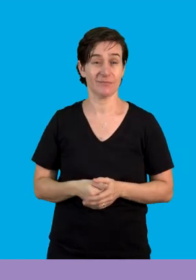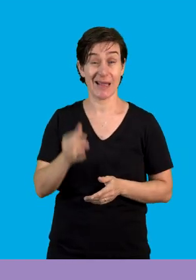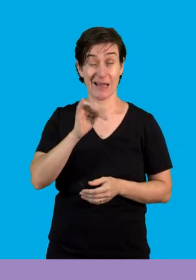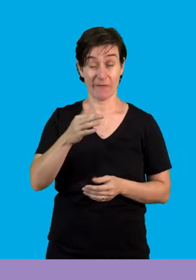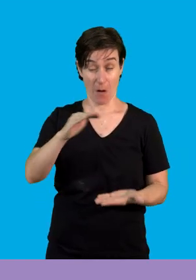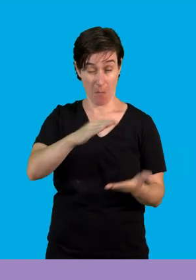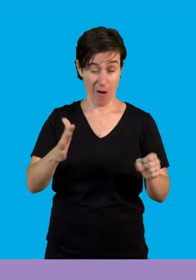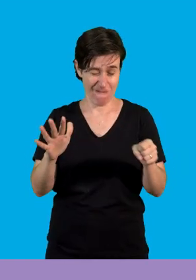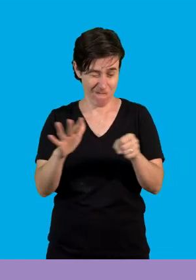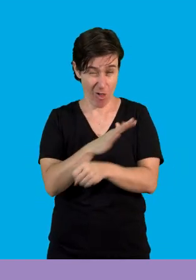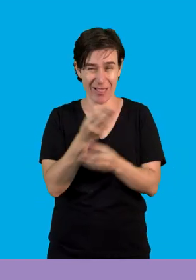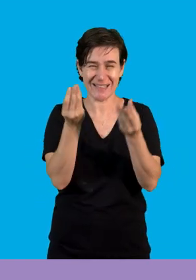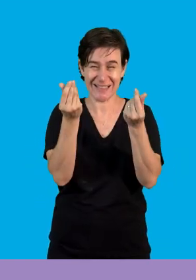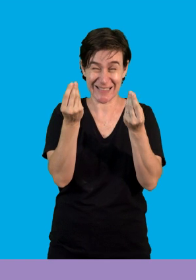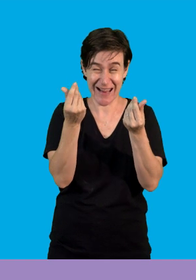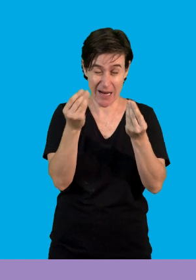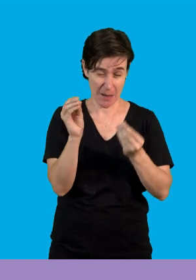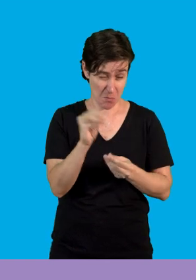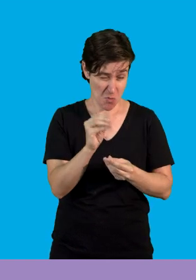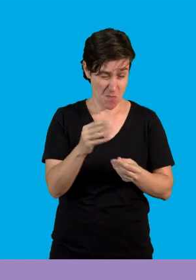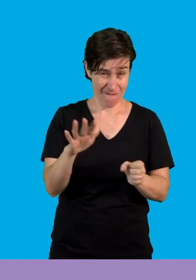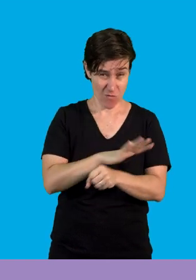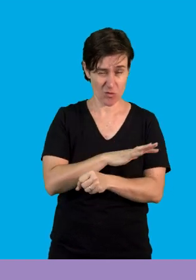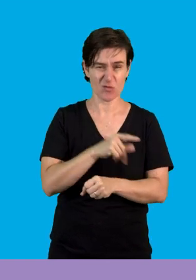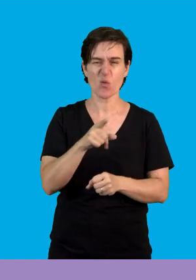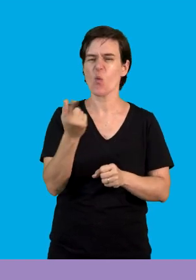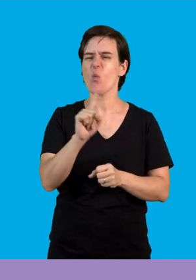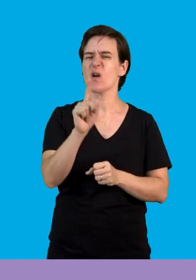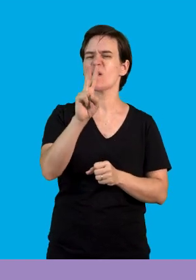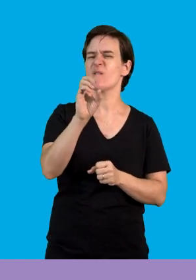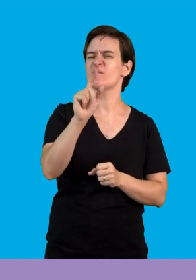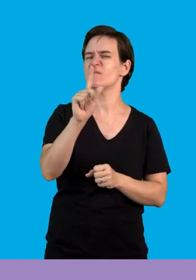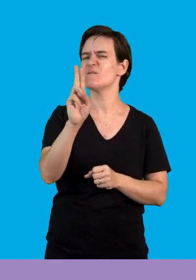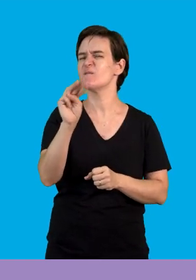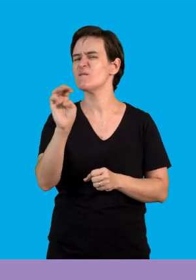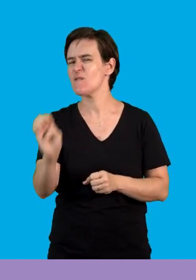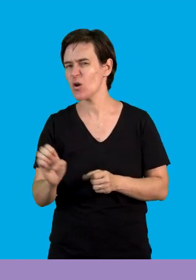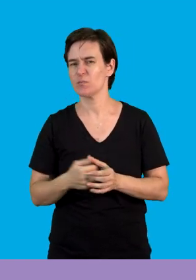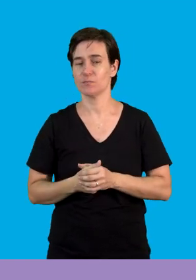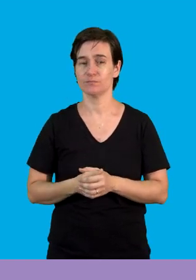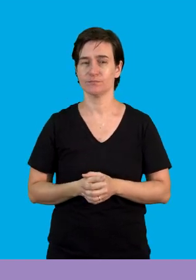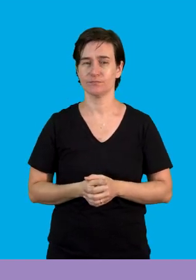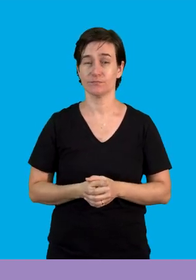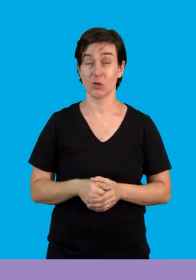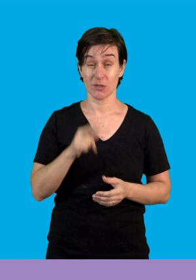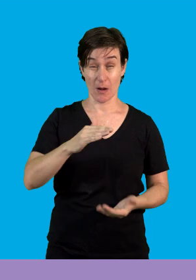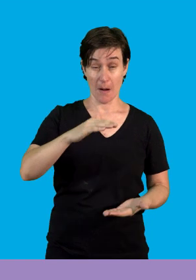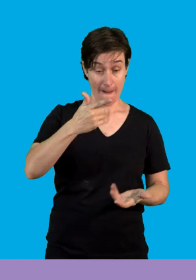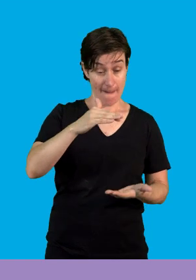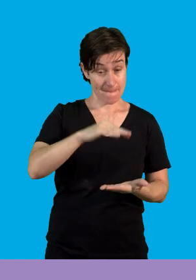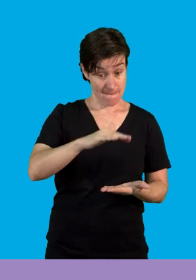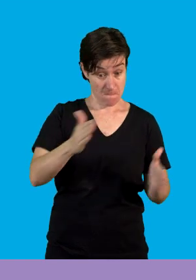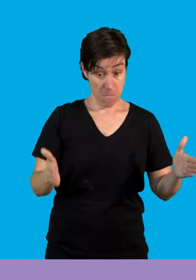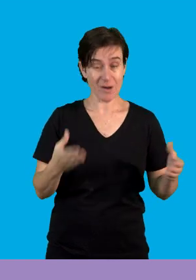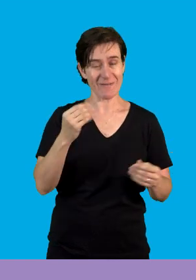filled with the sand. So remember, the box has a certain capacity, and